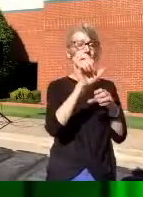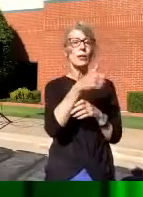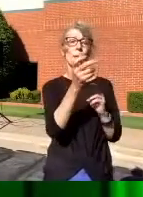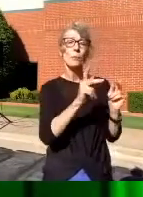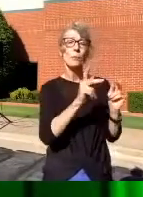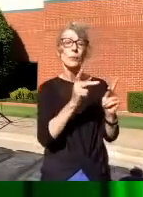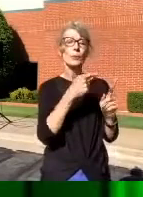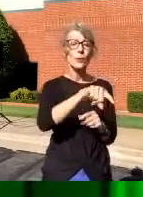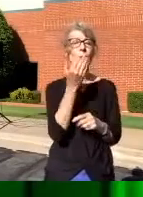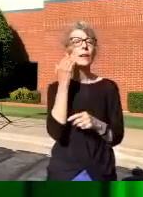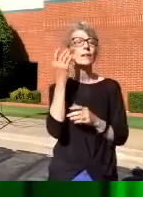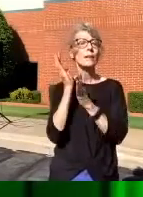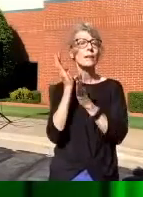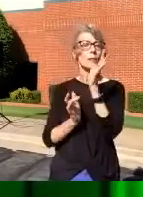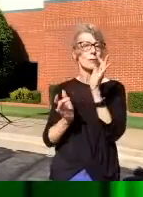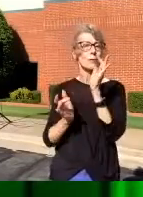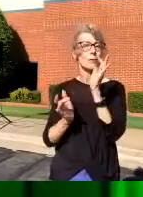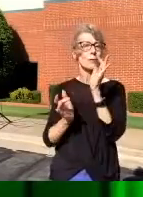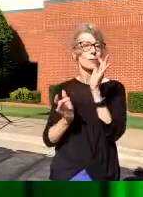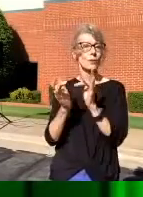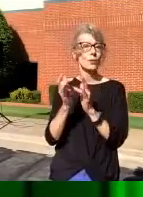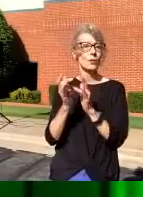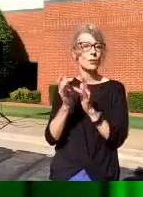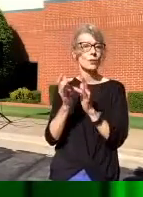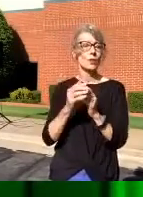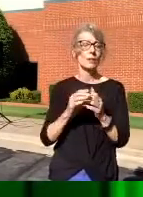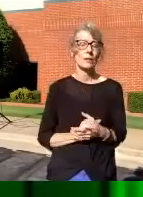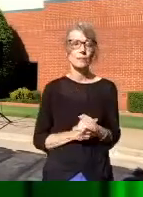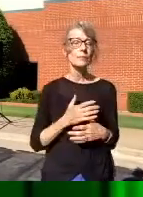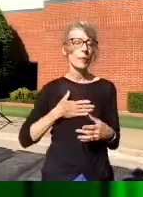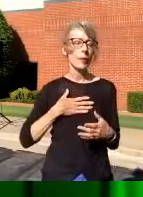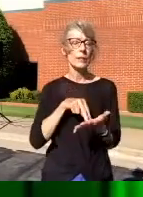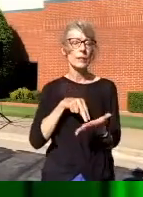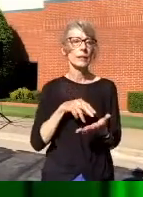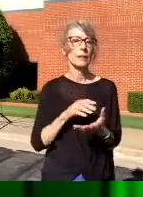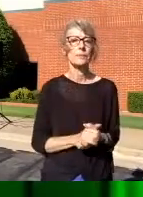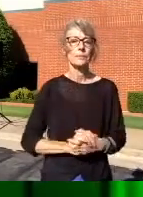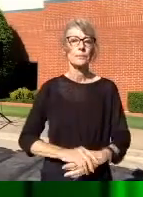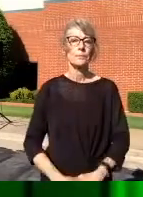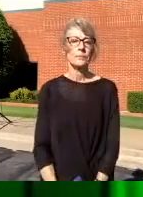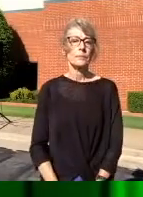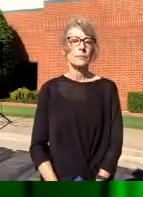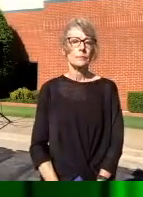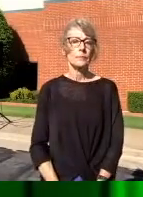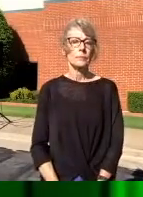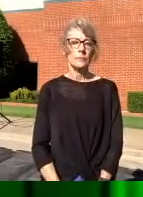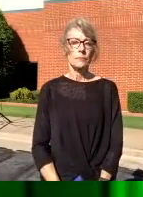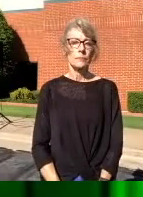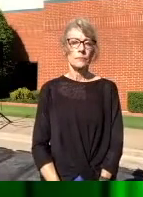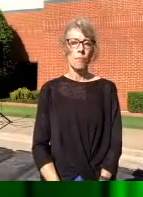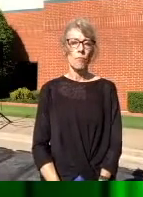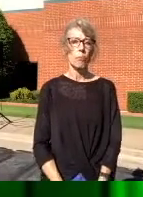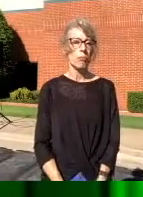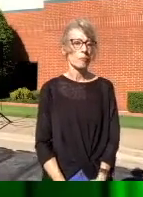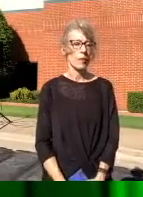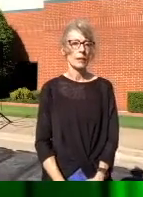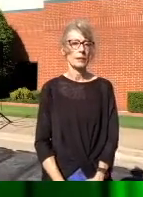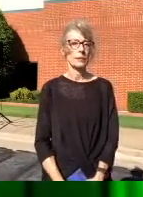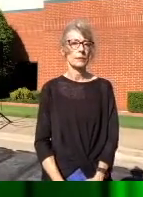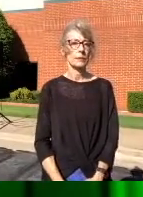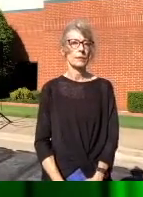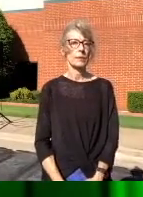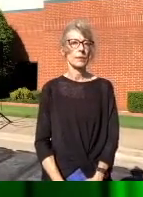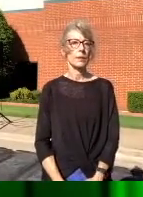So the way we're going to end is, I'd like you to go ahead and stand, please. I'm simply going to read the prayer